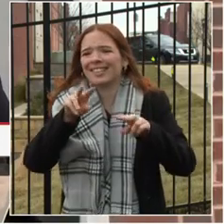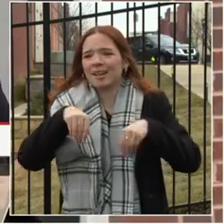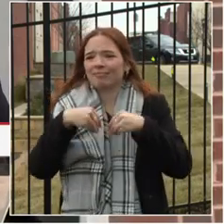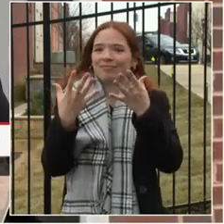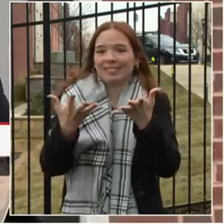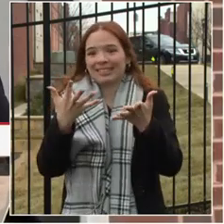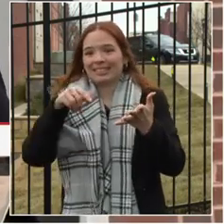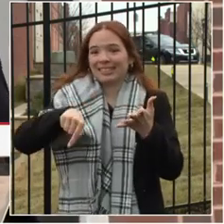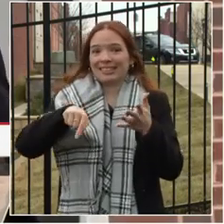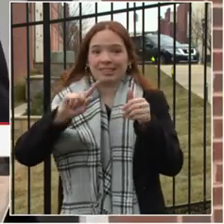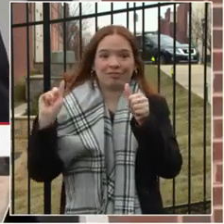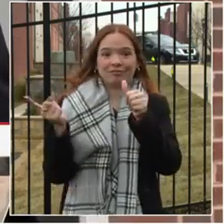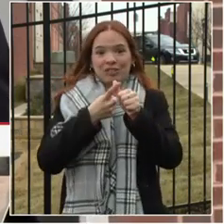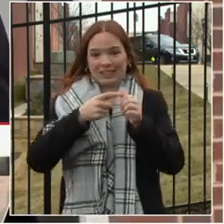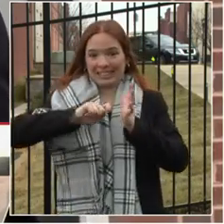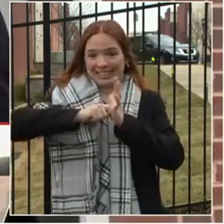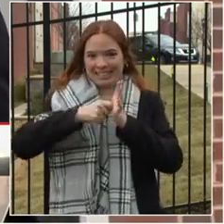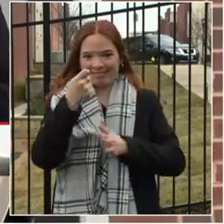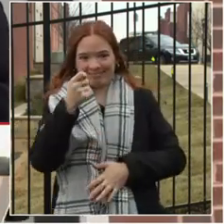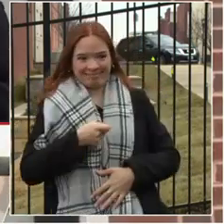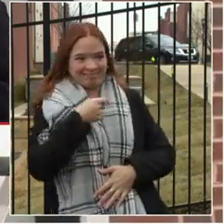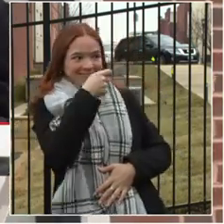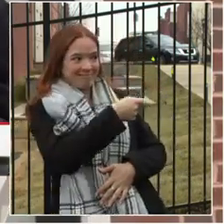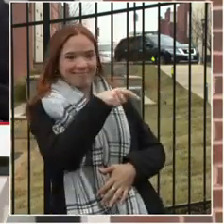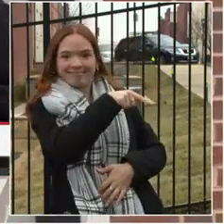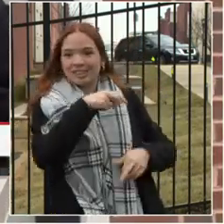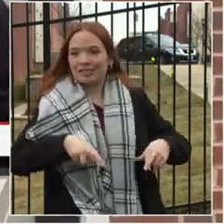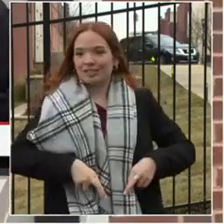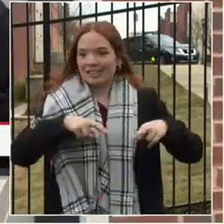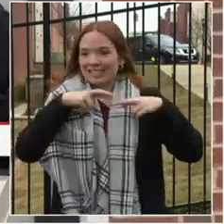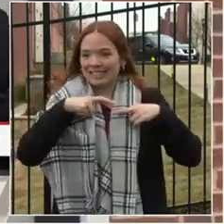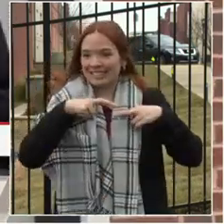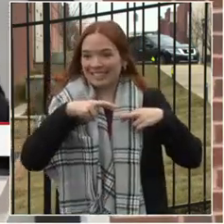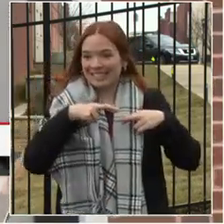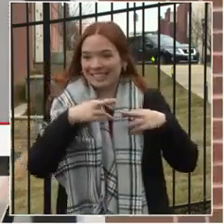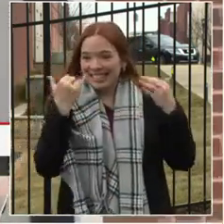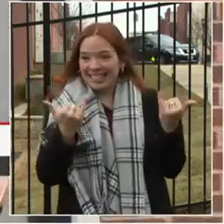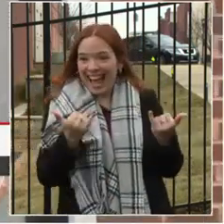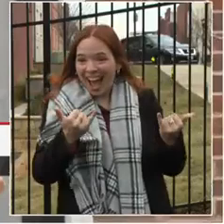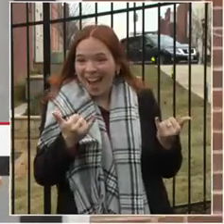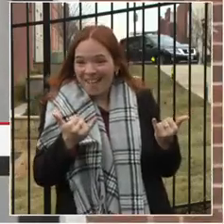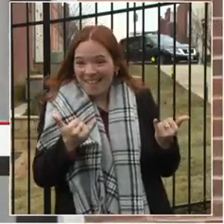residents here. Oh, and I'm going to do it right now.